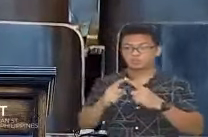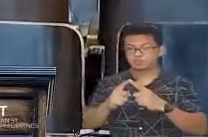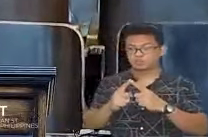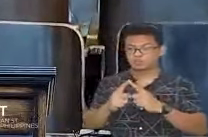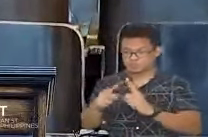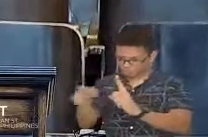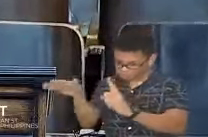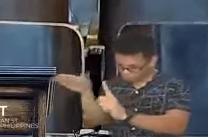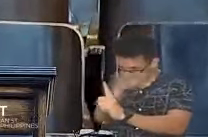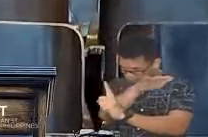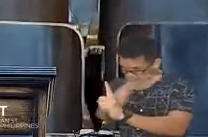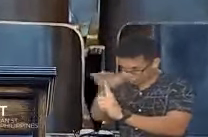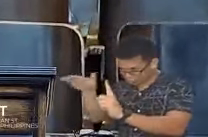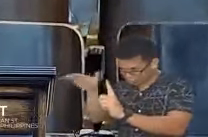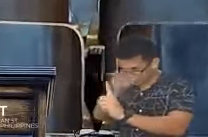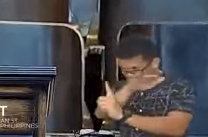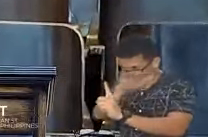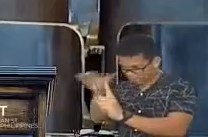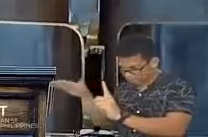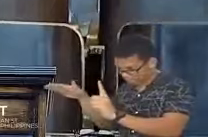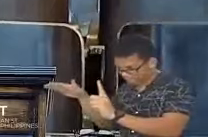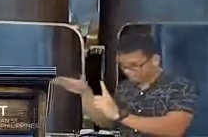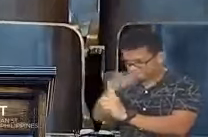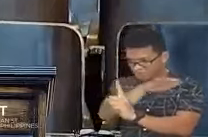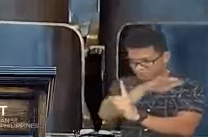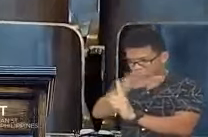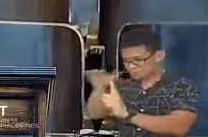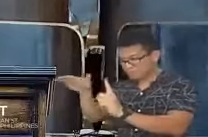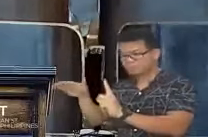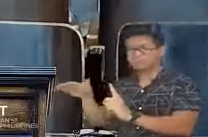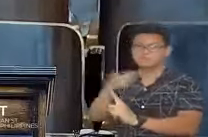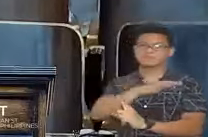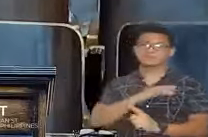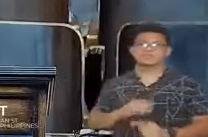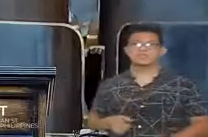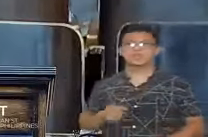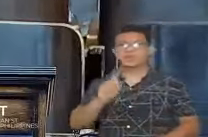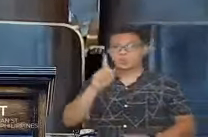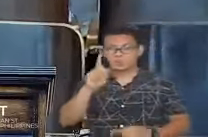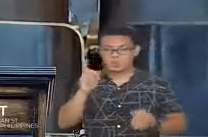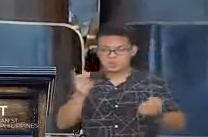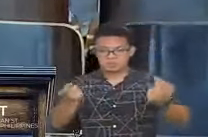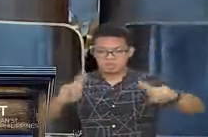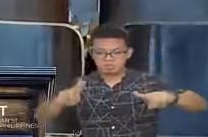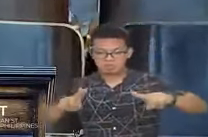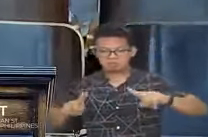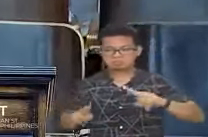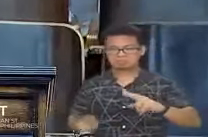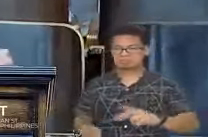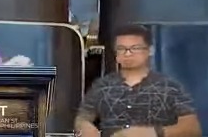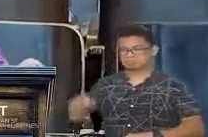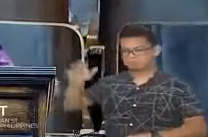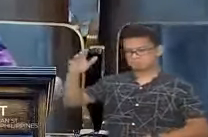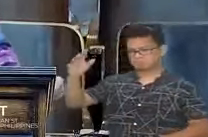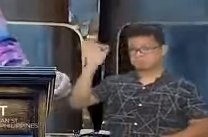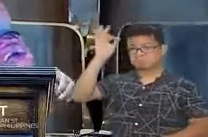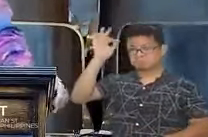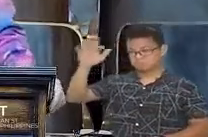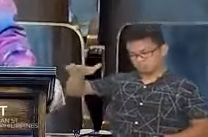naay kalayo pero hindi good kumukuan o. Ako sa katubo yung sigo ka na ana, ako naluto ni oy.